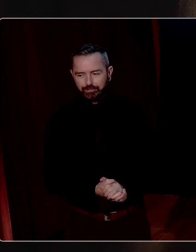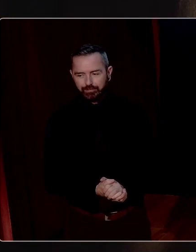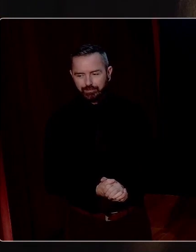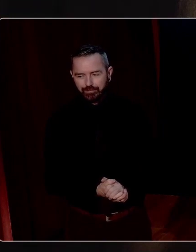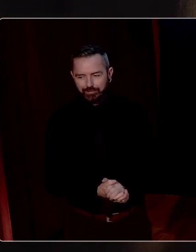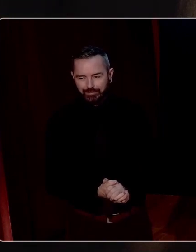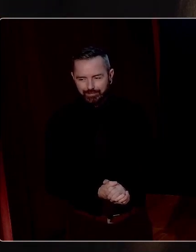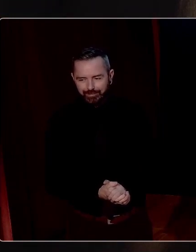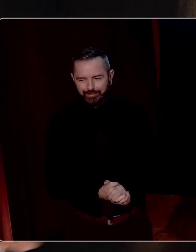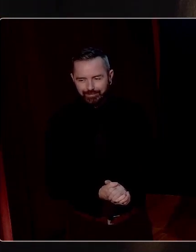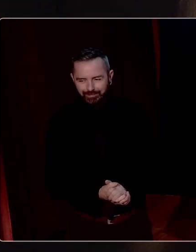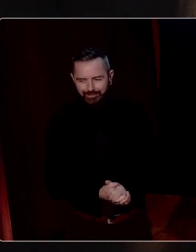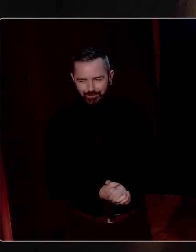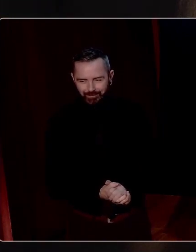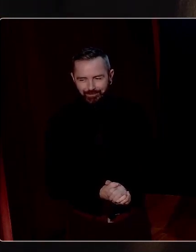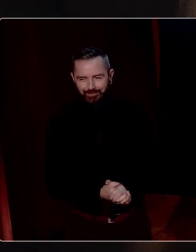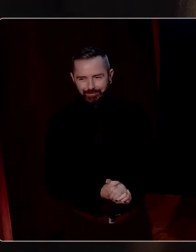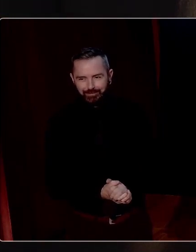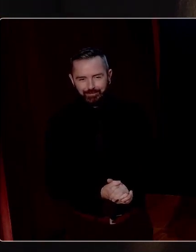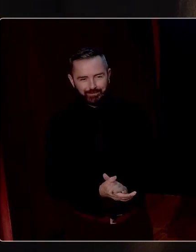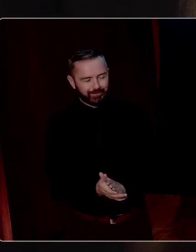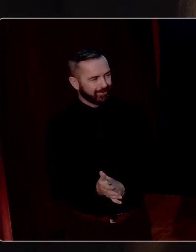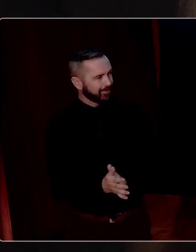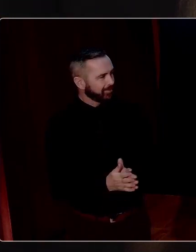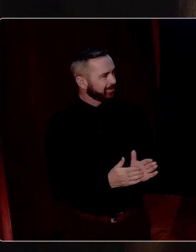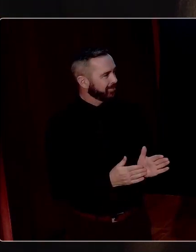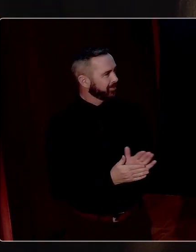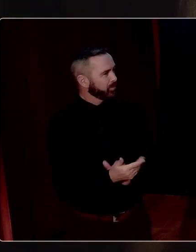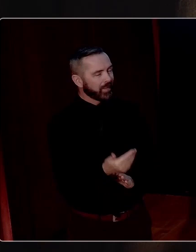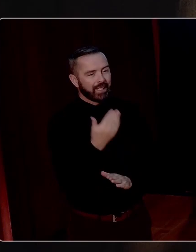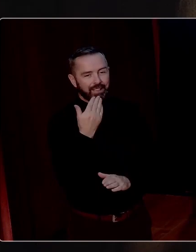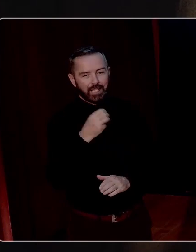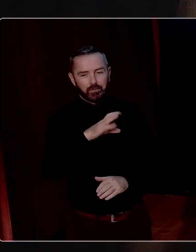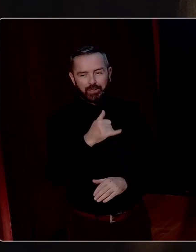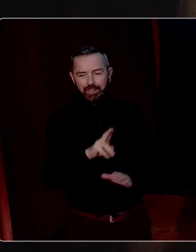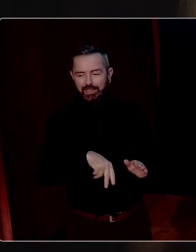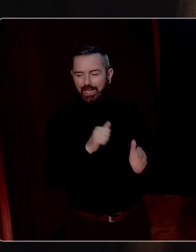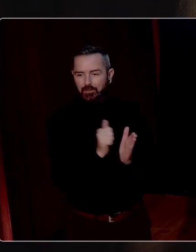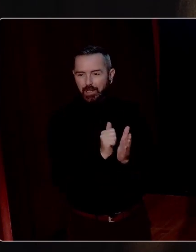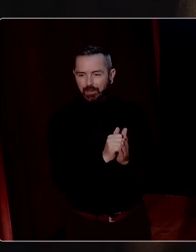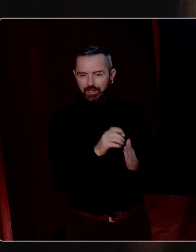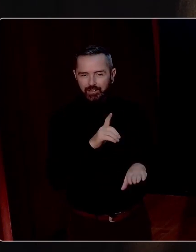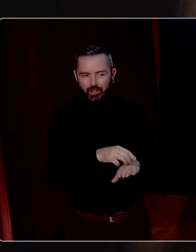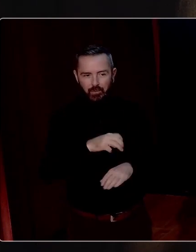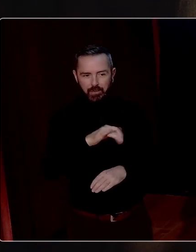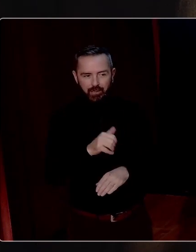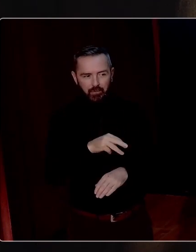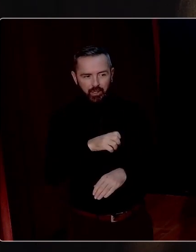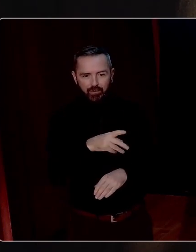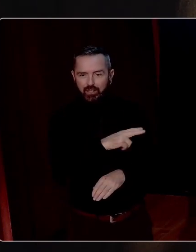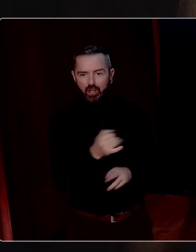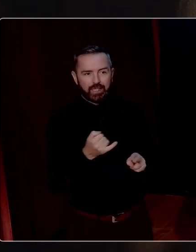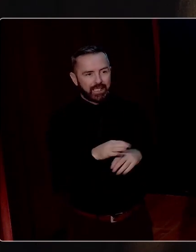Thank you, Mary. Our next paper. Thank you, Mary. Our next paper is Dr. Mary McAuliffe on Not in the